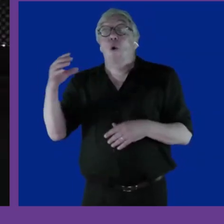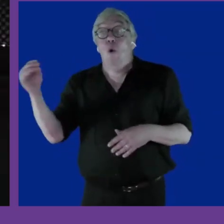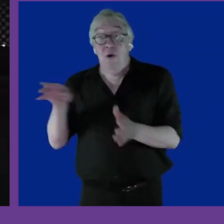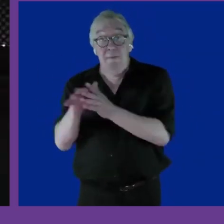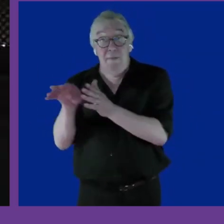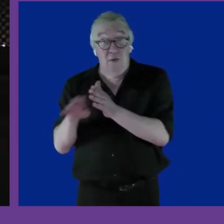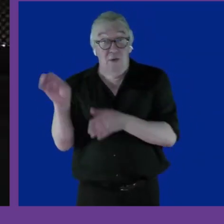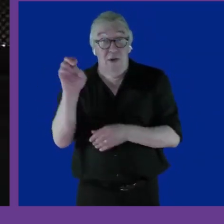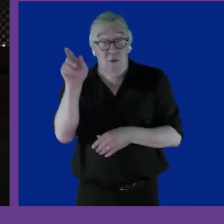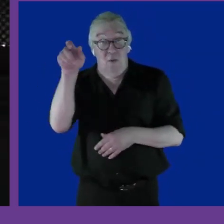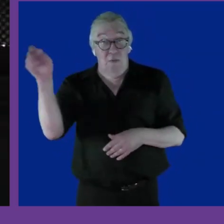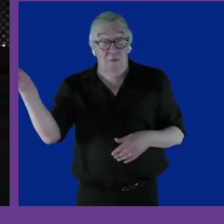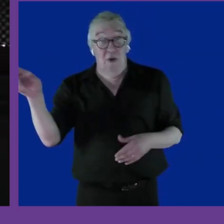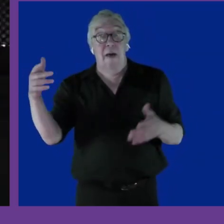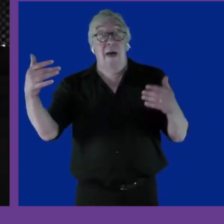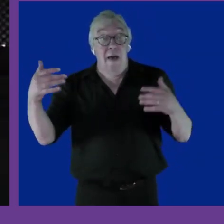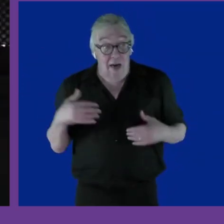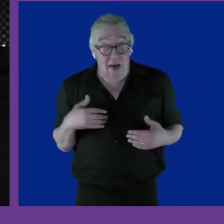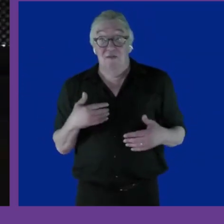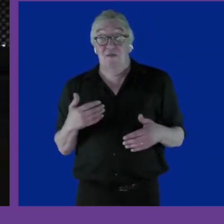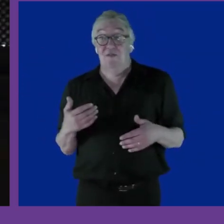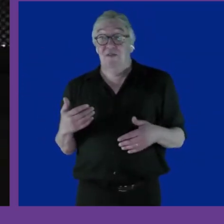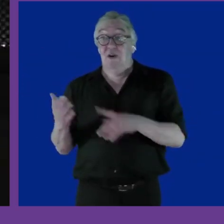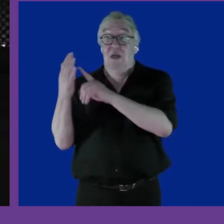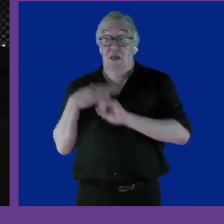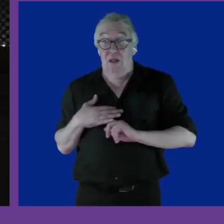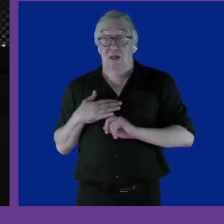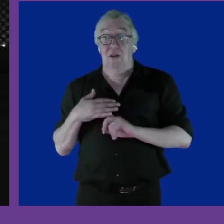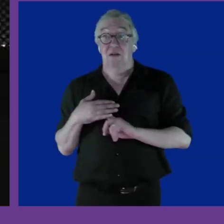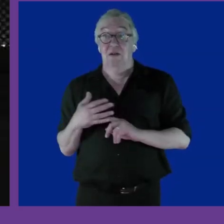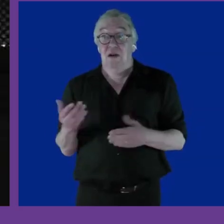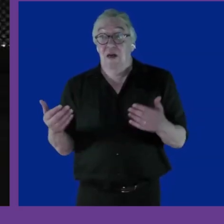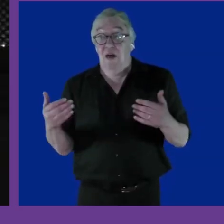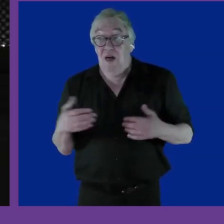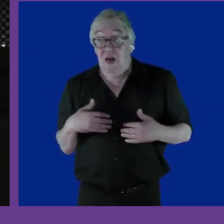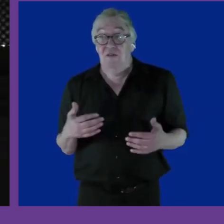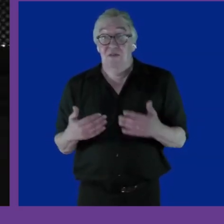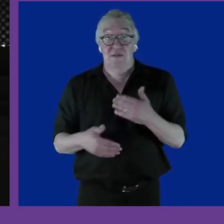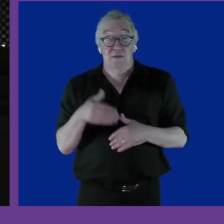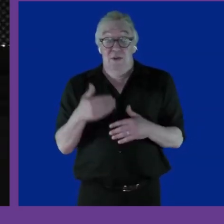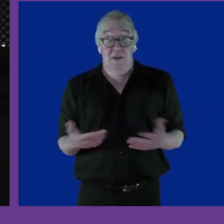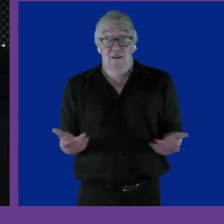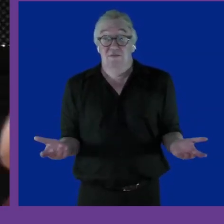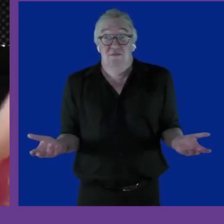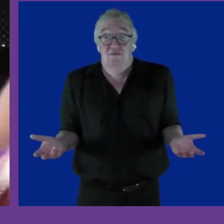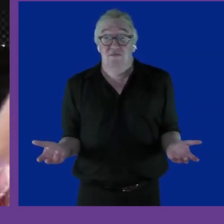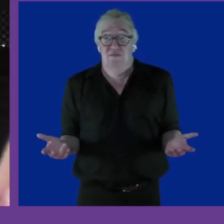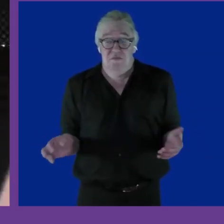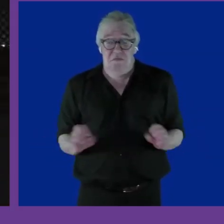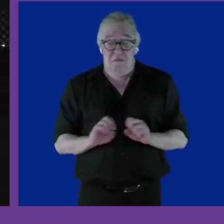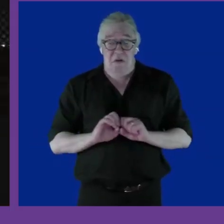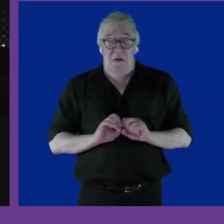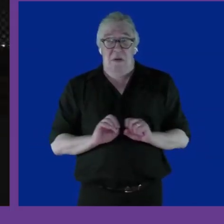of Europeans that experience directly or indirectly one sort of, you know, disability. So it goes without saying that